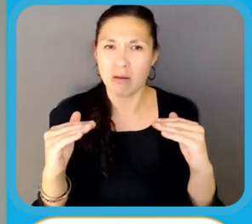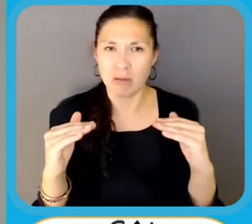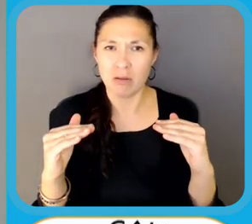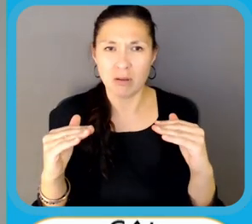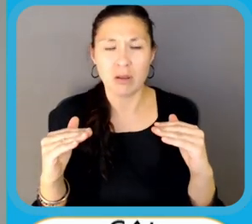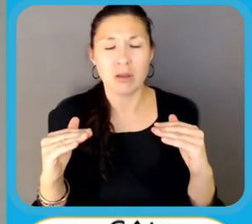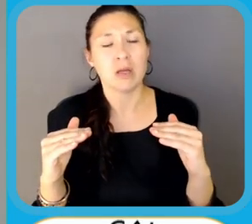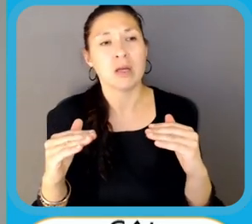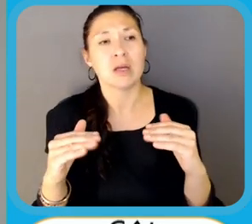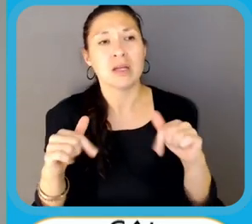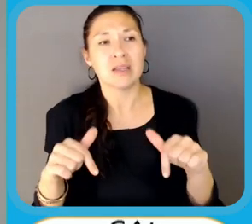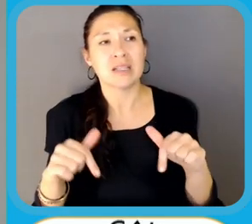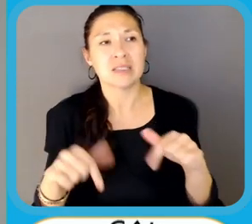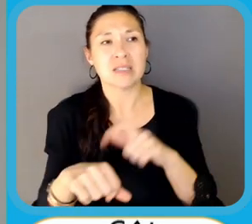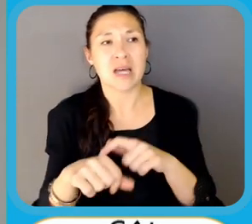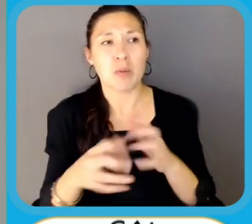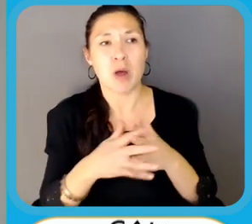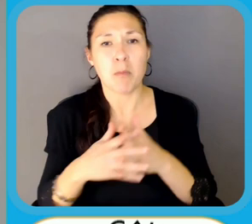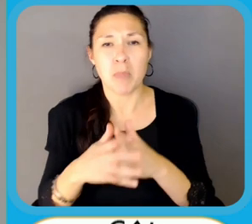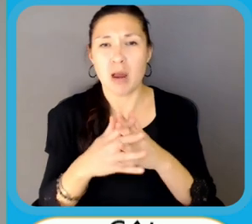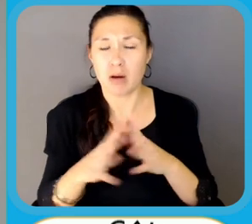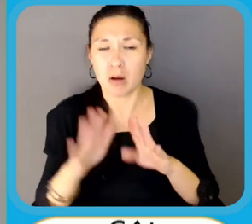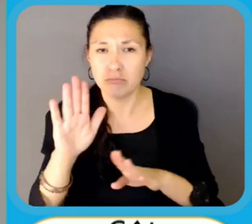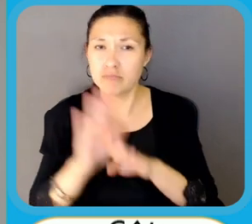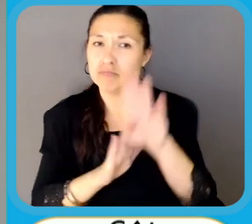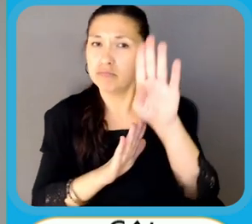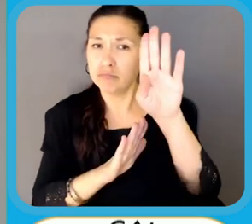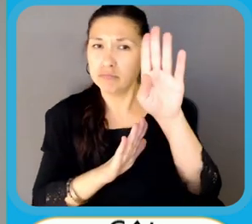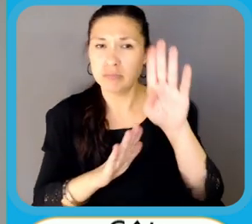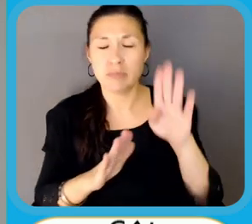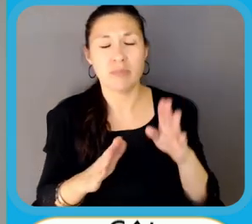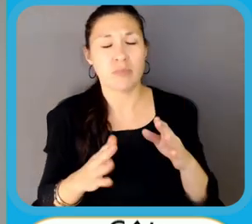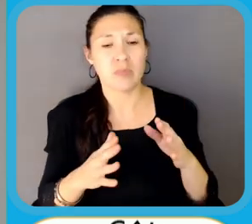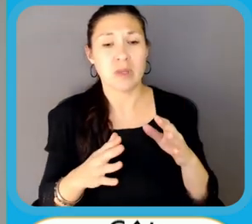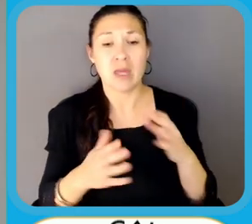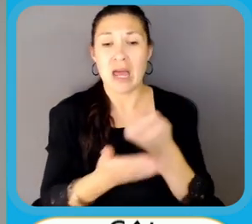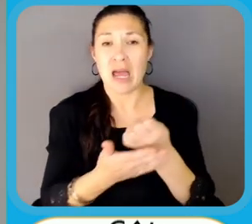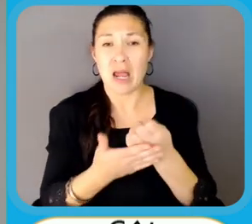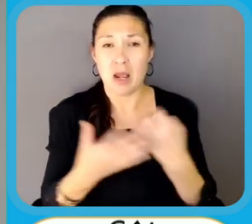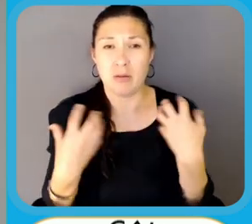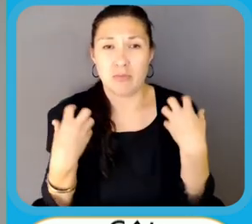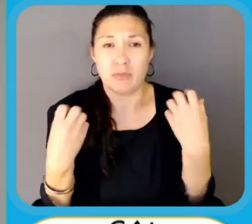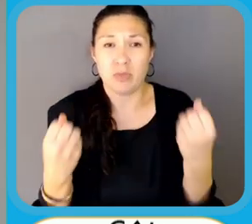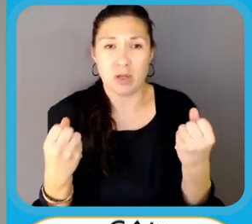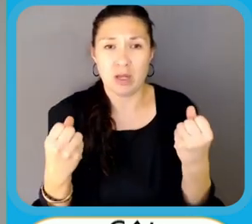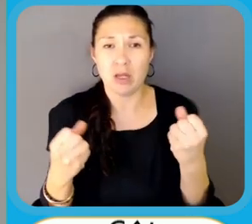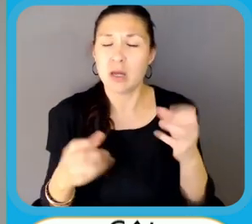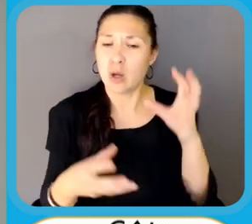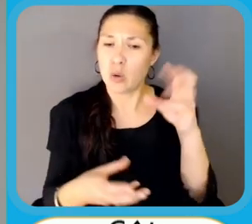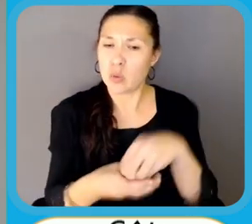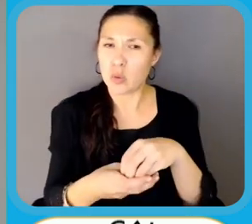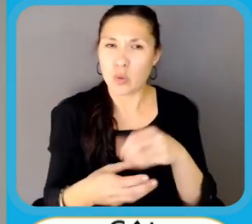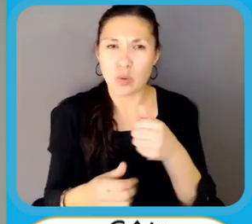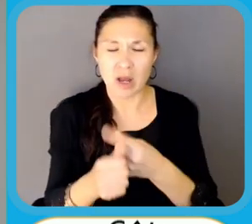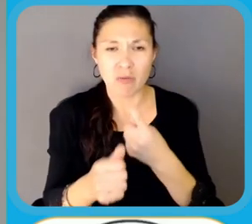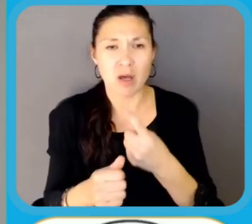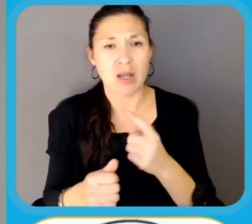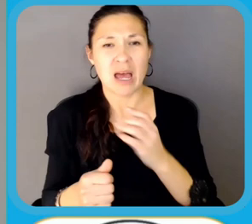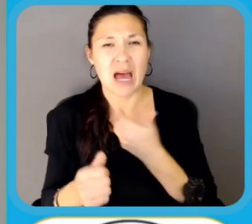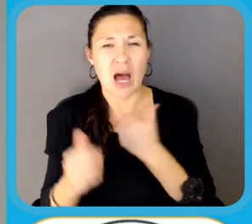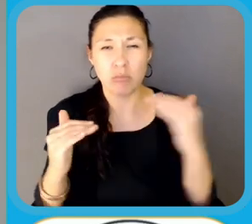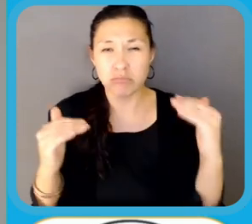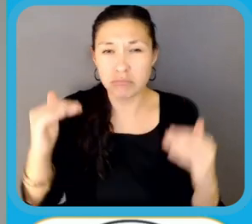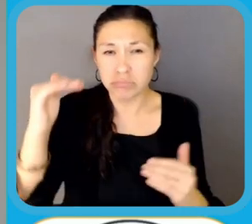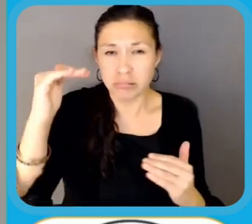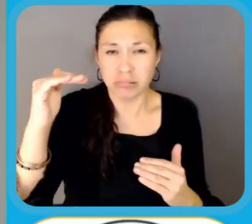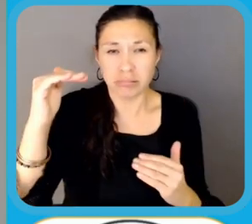American comeback and an economic recovery that includes everyone and addresses some of the deep divisions in our nation and